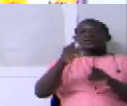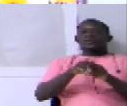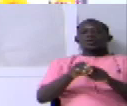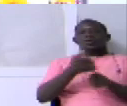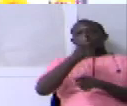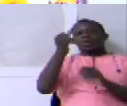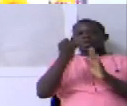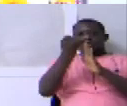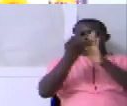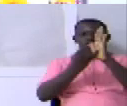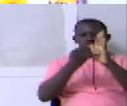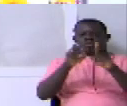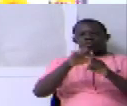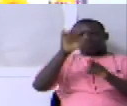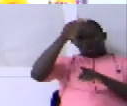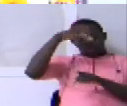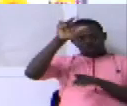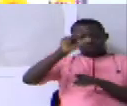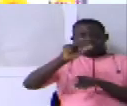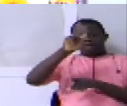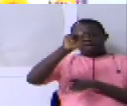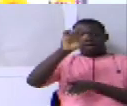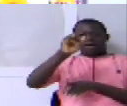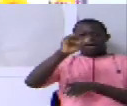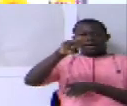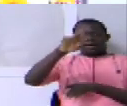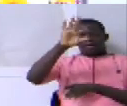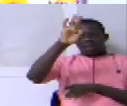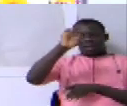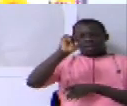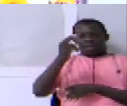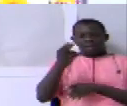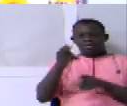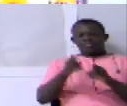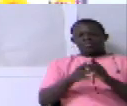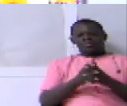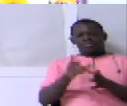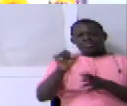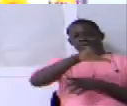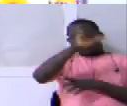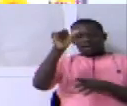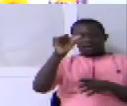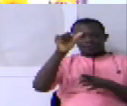Commissioner Kinte. And the